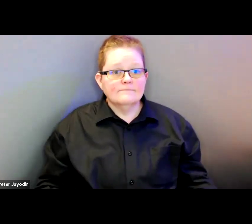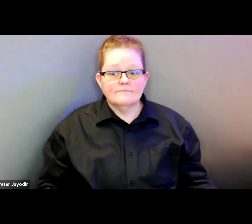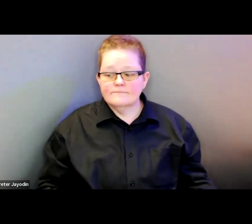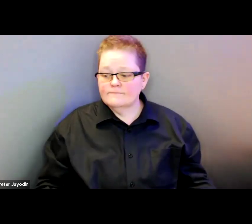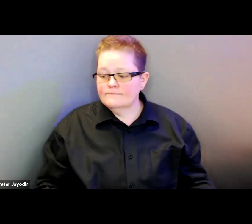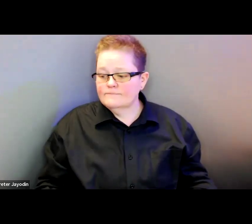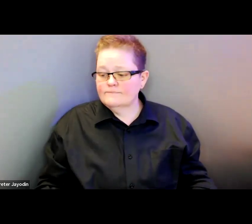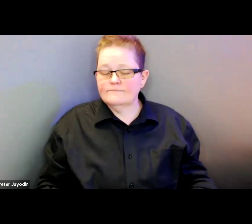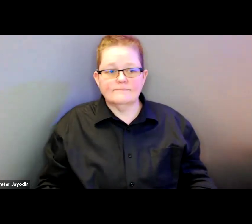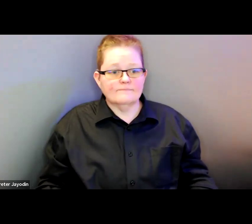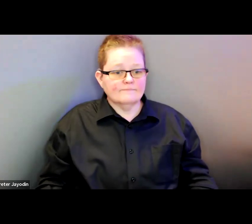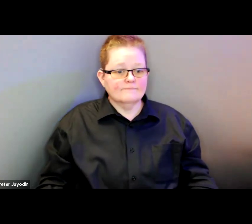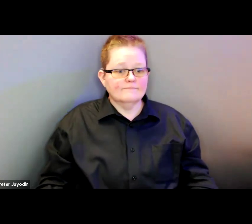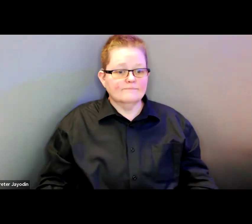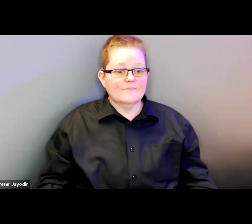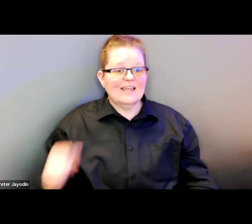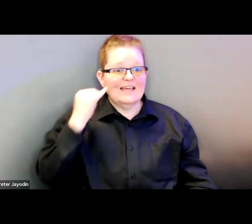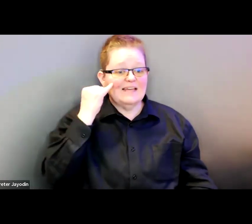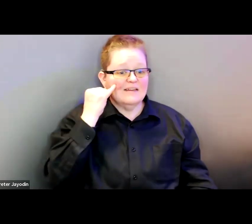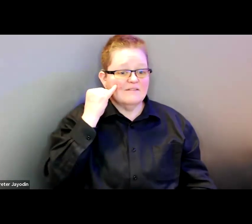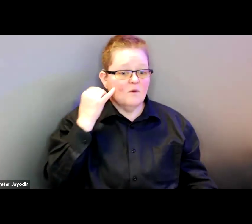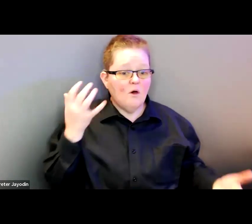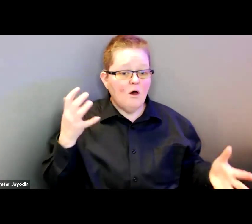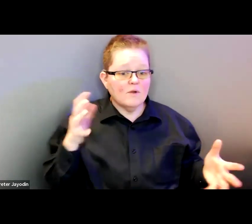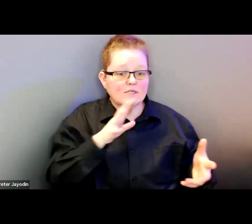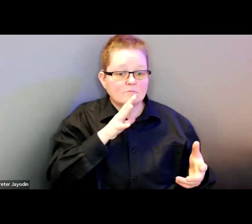Are the folks who've already spoken who would like to respond?